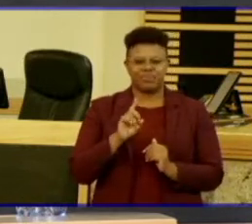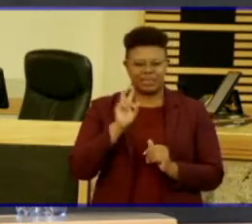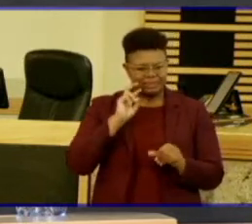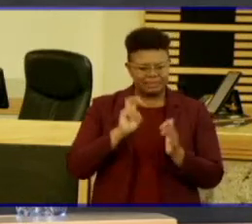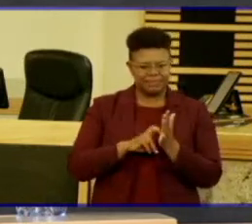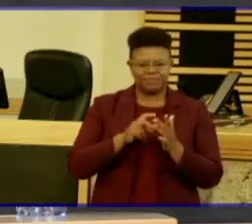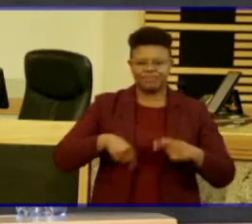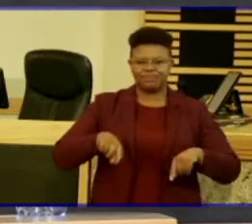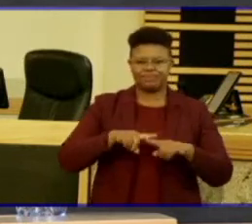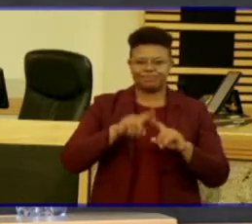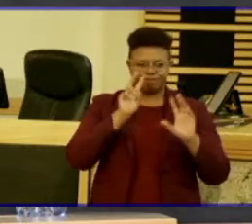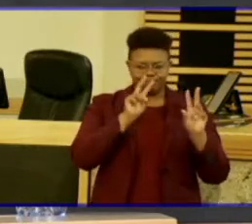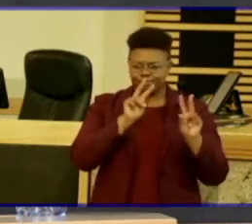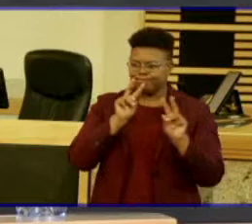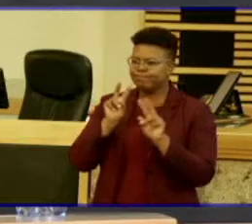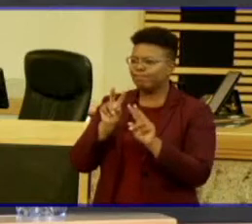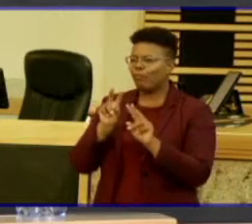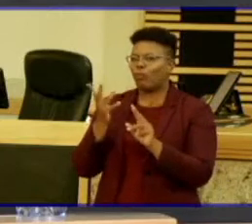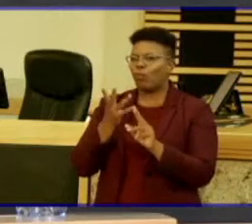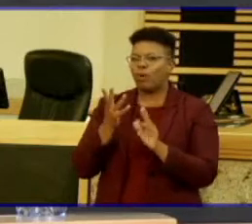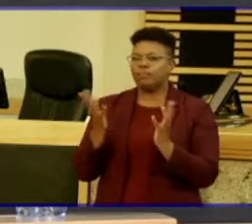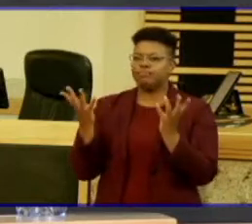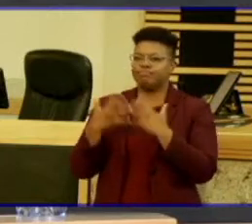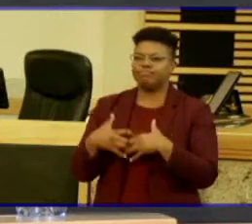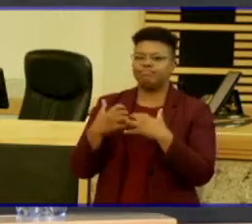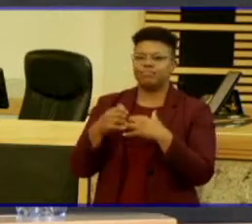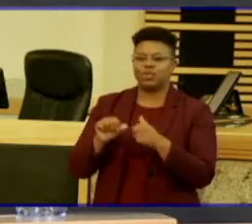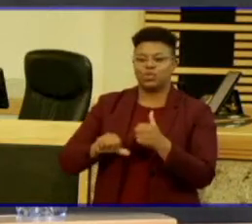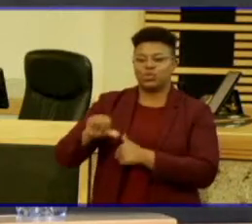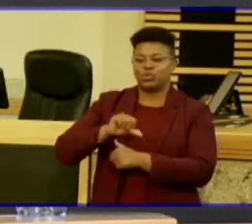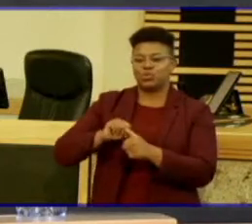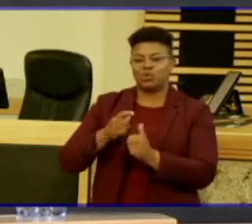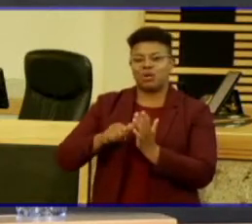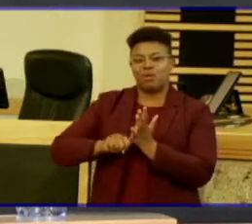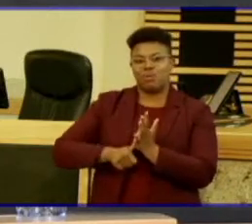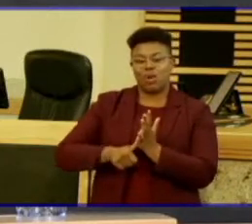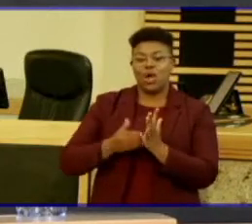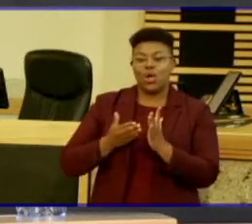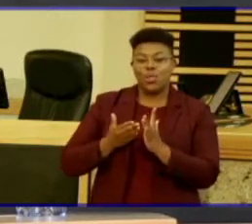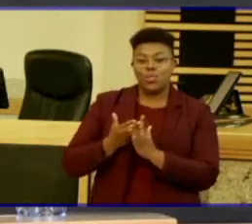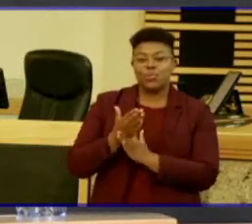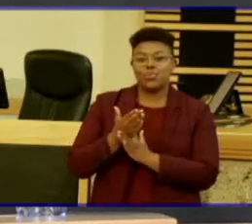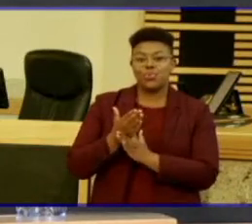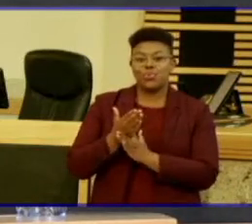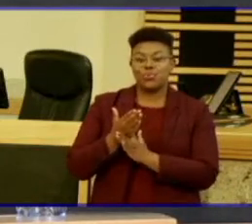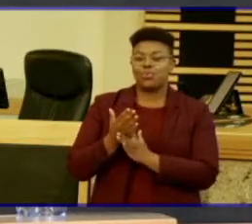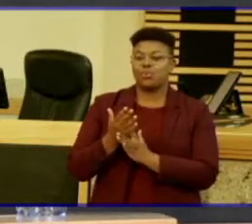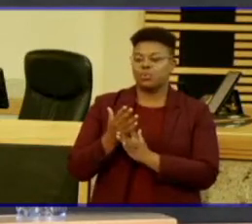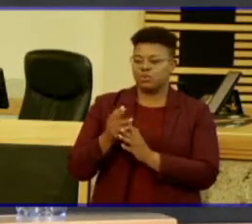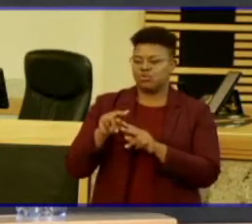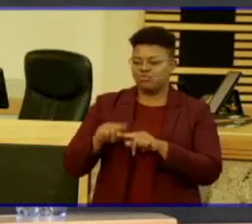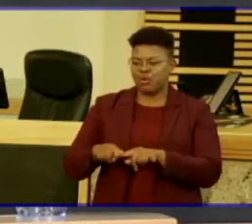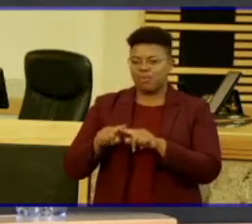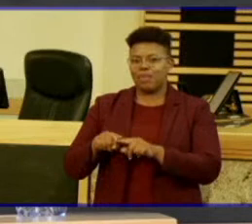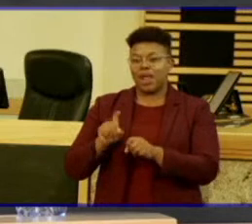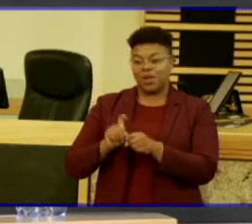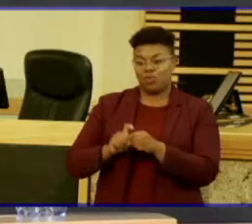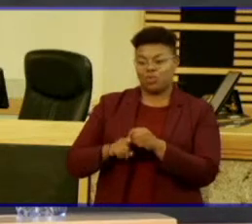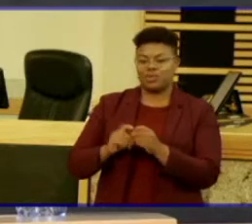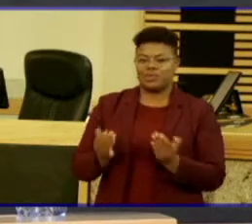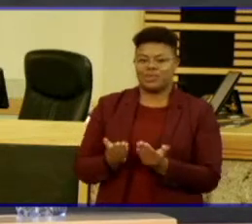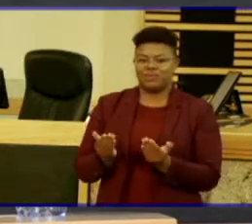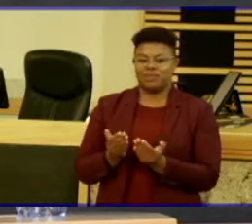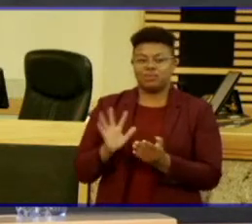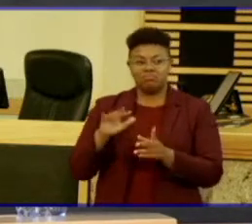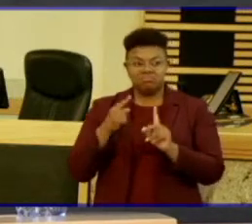our attention on consolidating the social wage through reliable and quality basic services. Our objective in